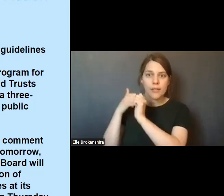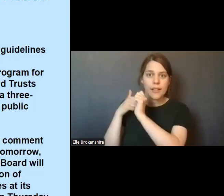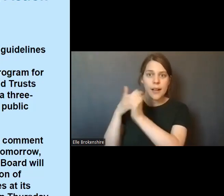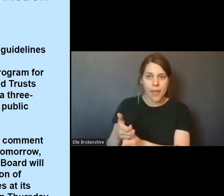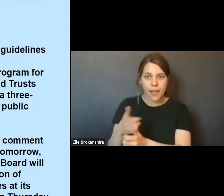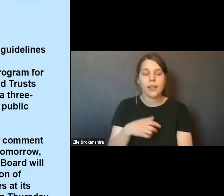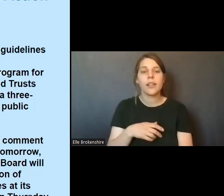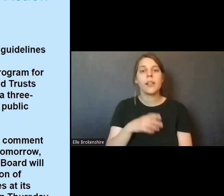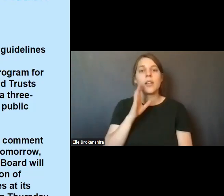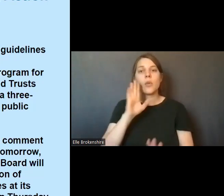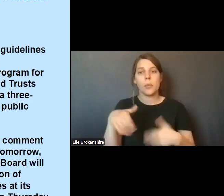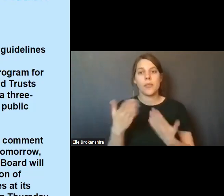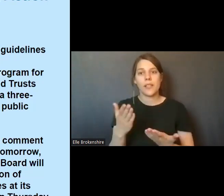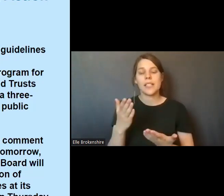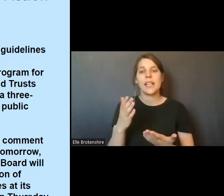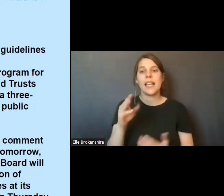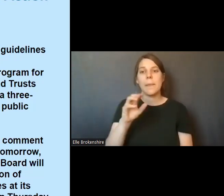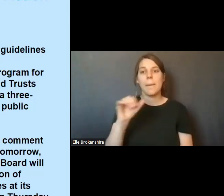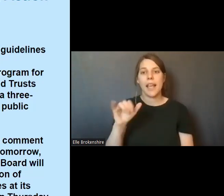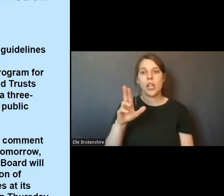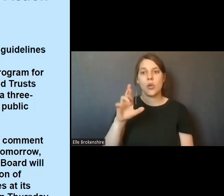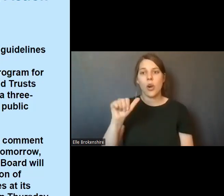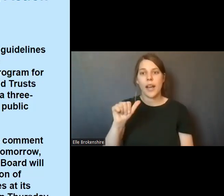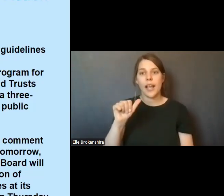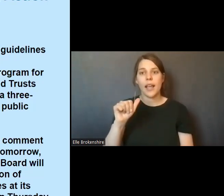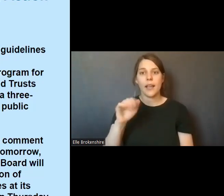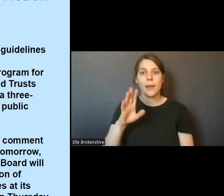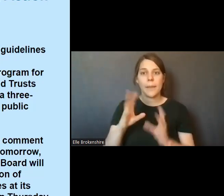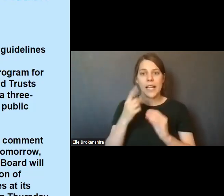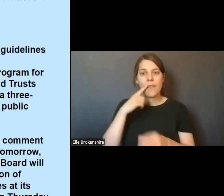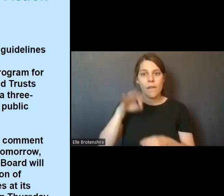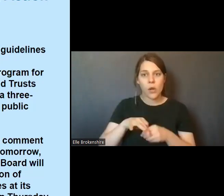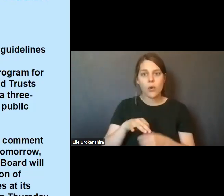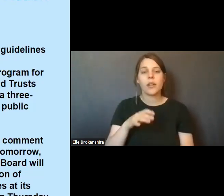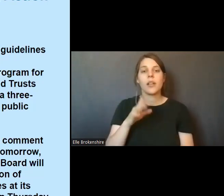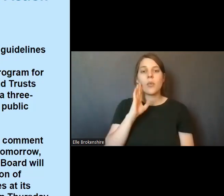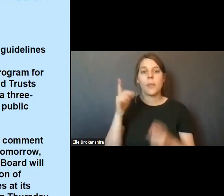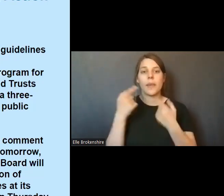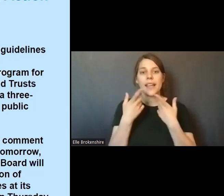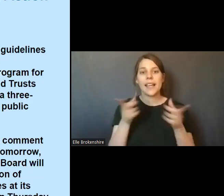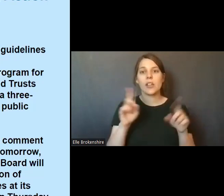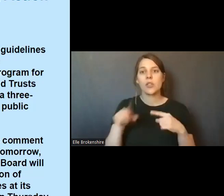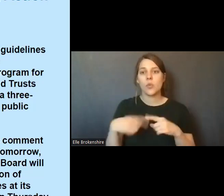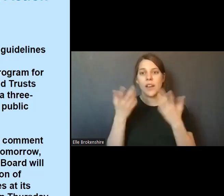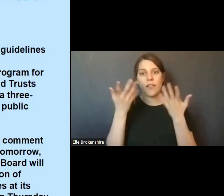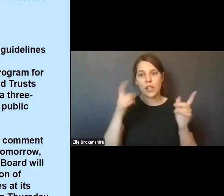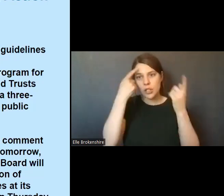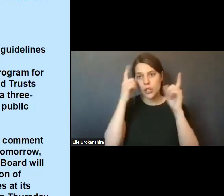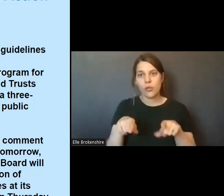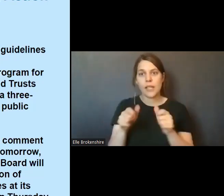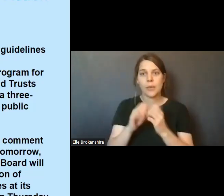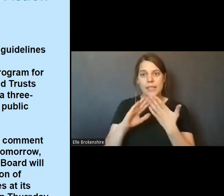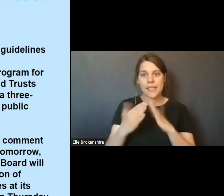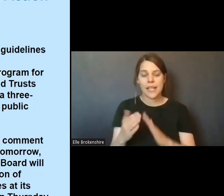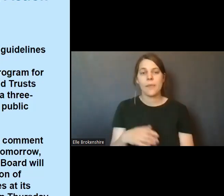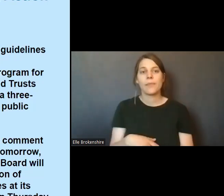for a vote at the May URA board meeting. Application for funding will be announced once a subrecipient agreement is executed with the city. So with